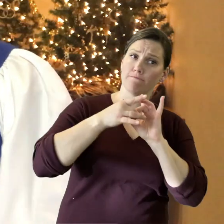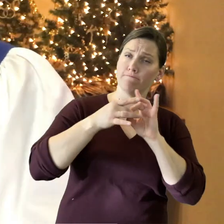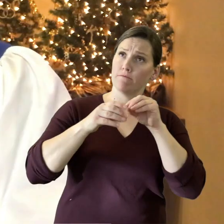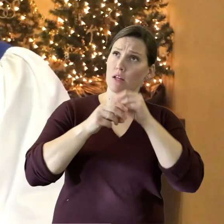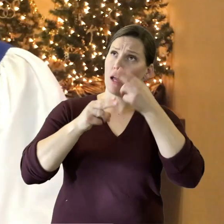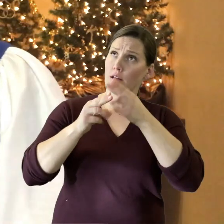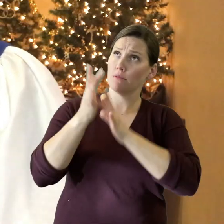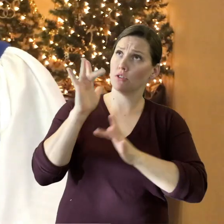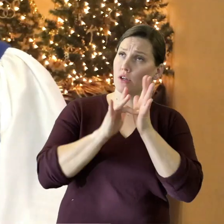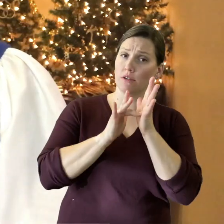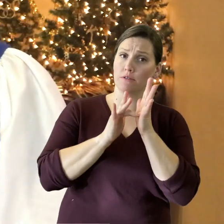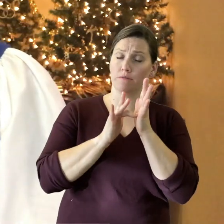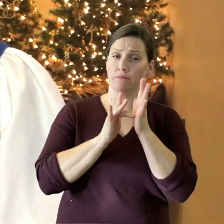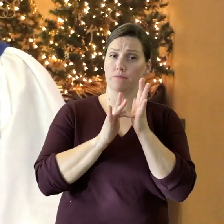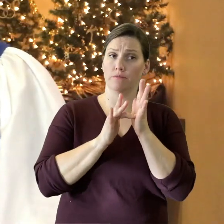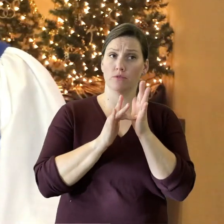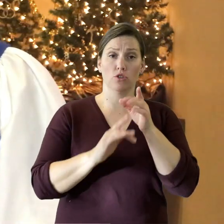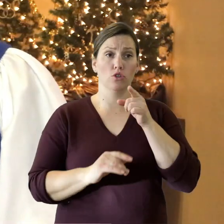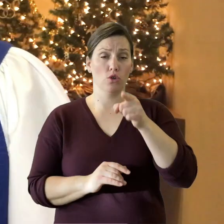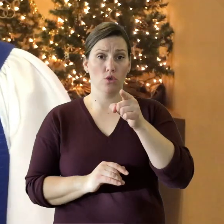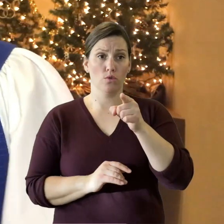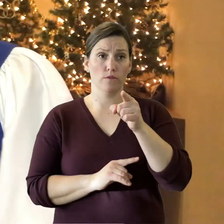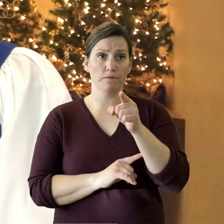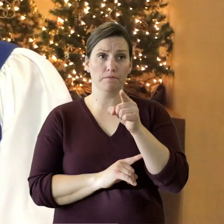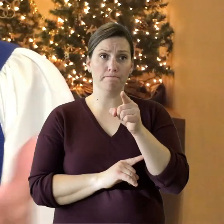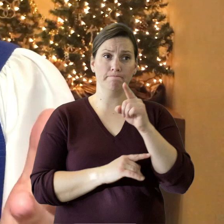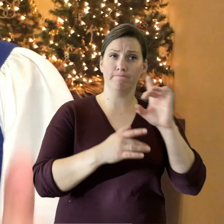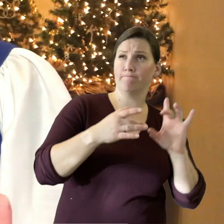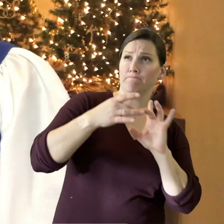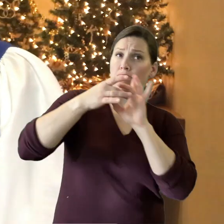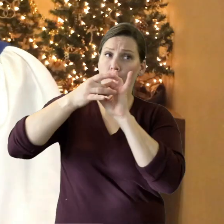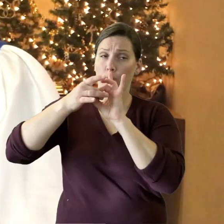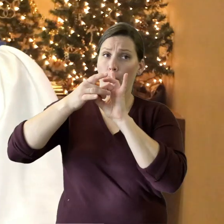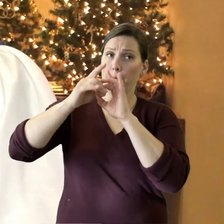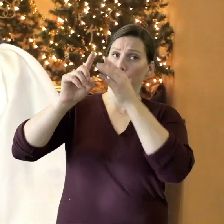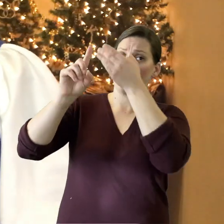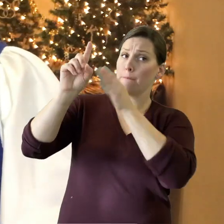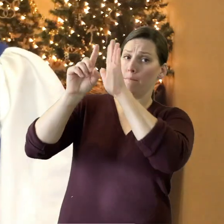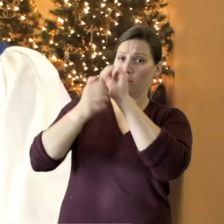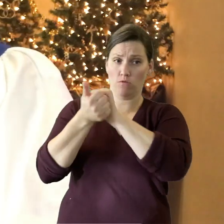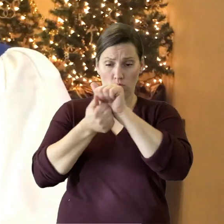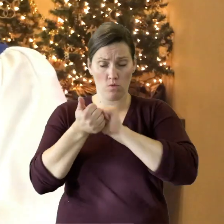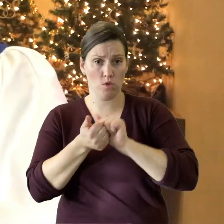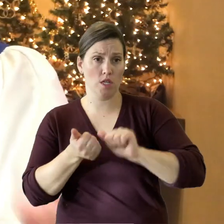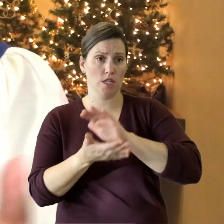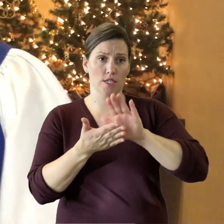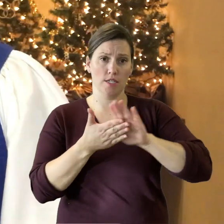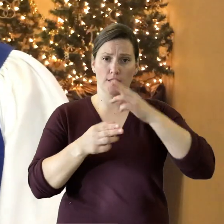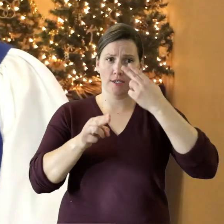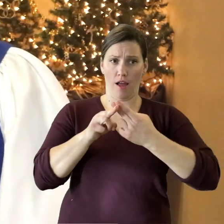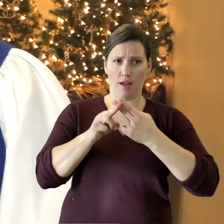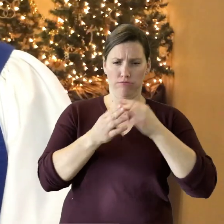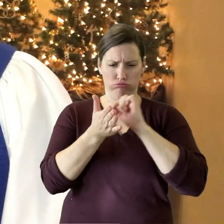the name of Jesus. You belong to him. He has washed you clean, put